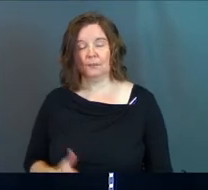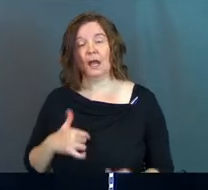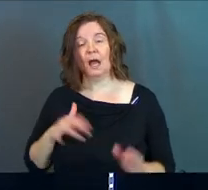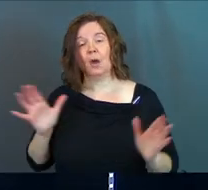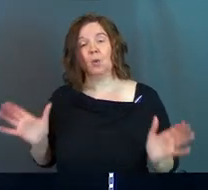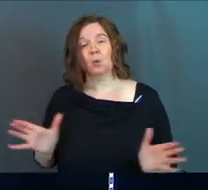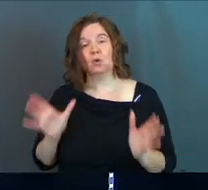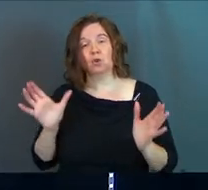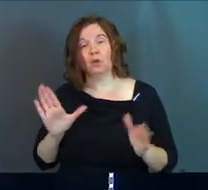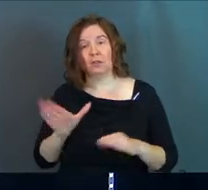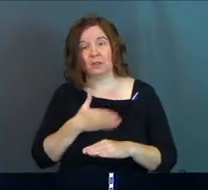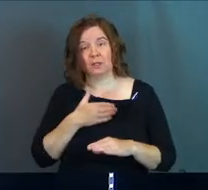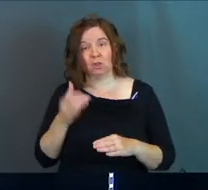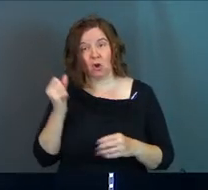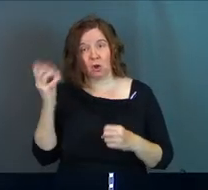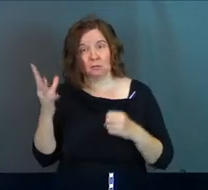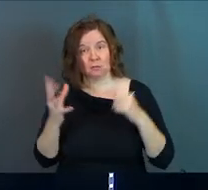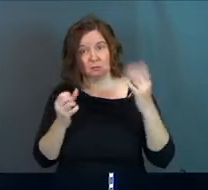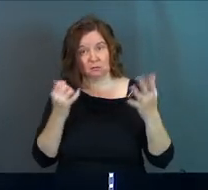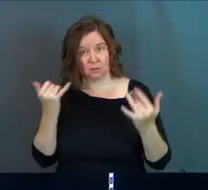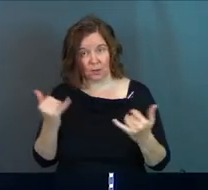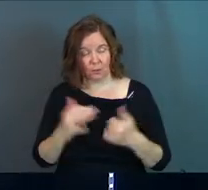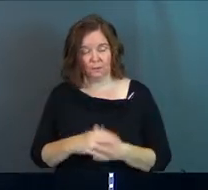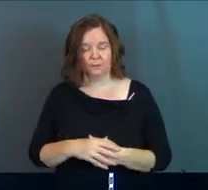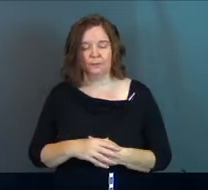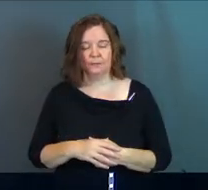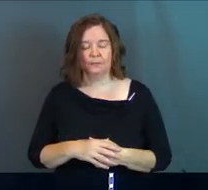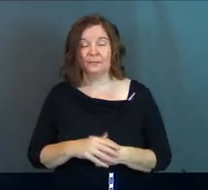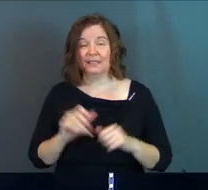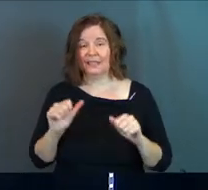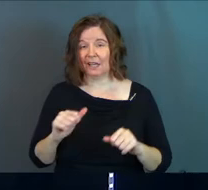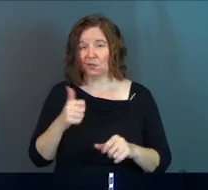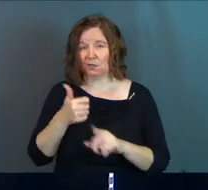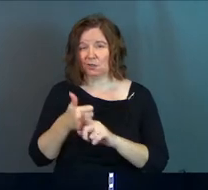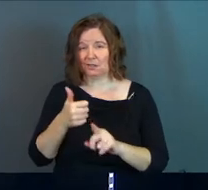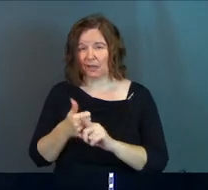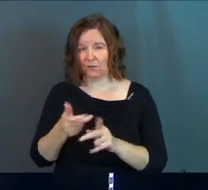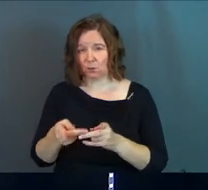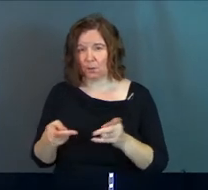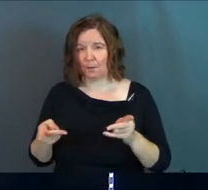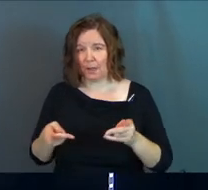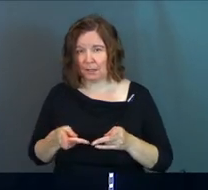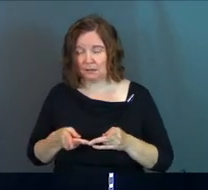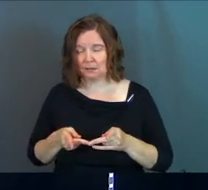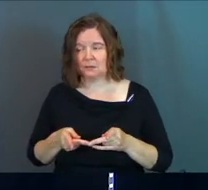But I would encourage you in these songs right now. Could you get yourself to a place